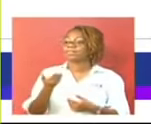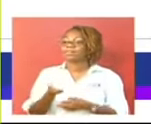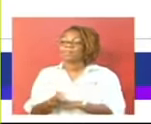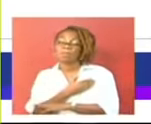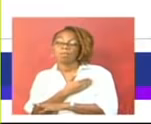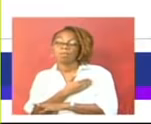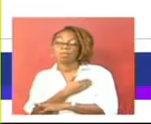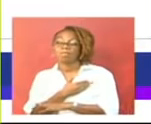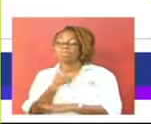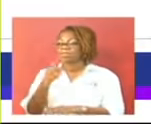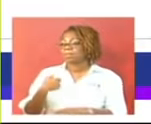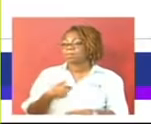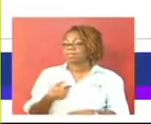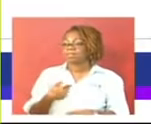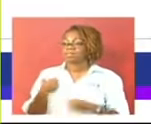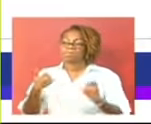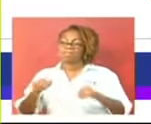is being collected.